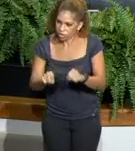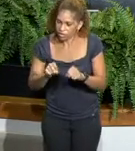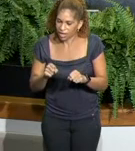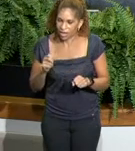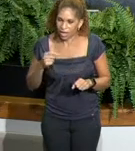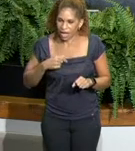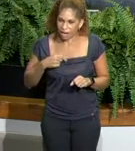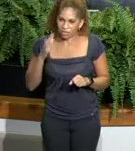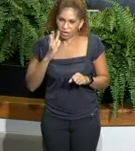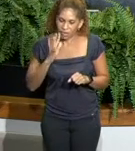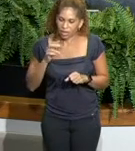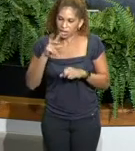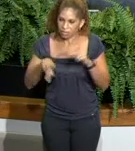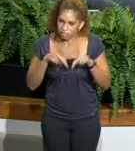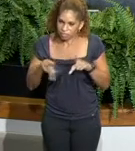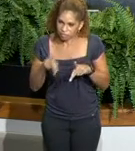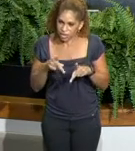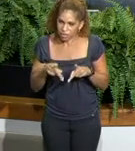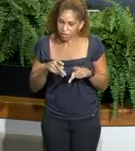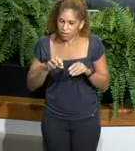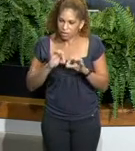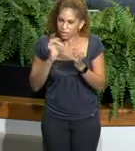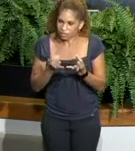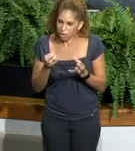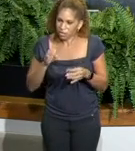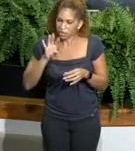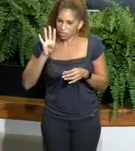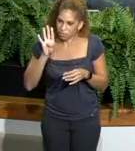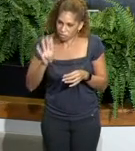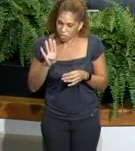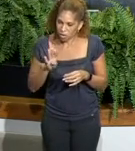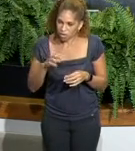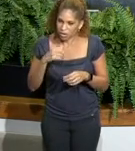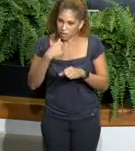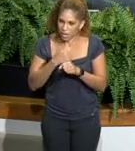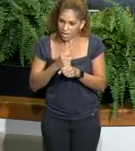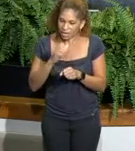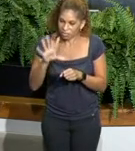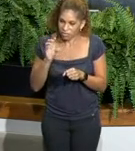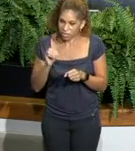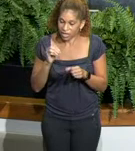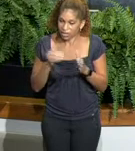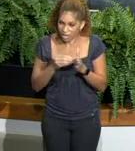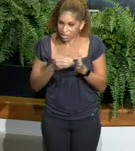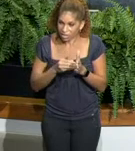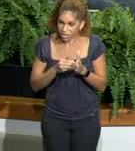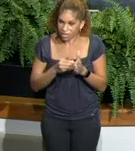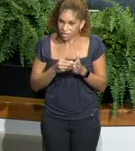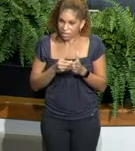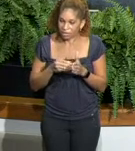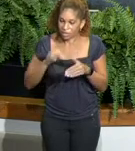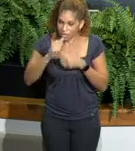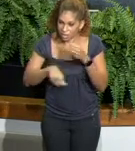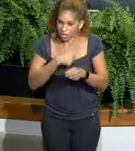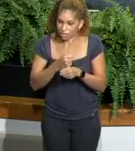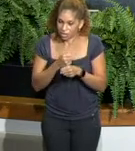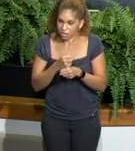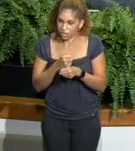four that makes under $50,000 a year. Y'all know that's low wealth in this country, according to the economists.